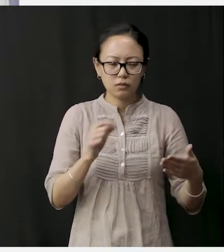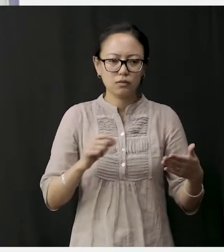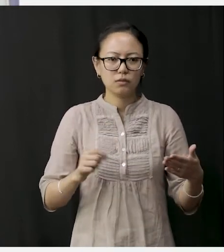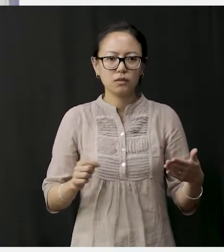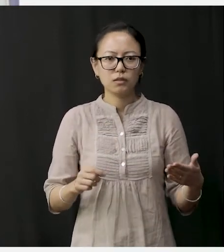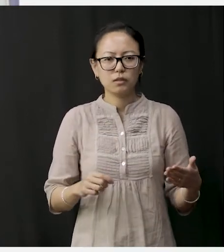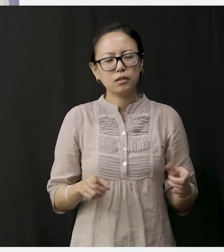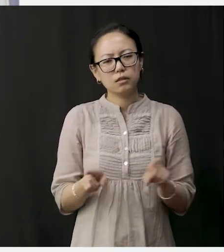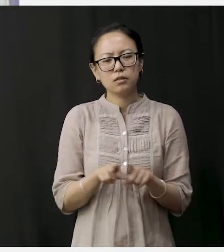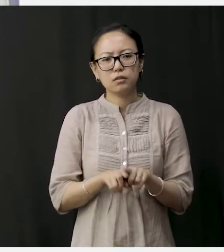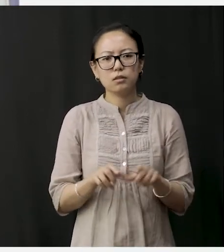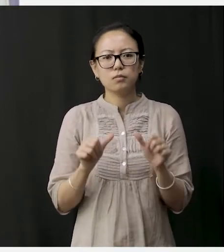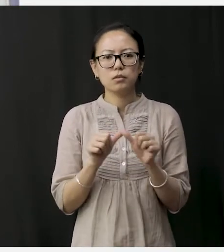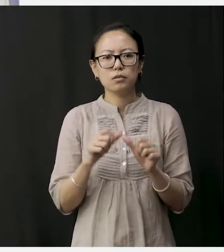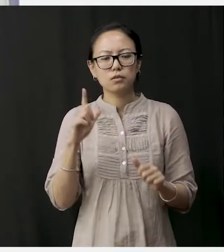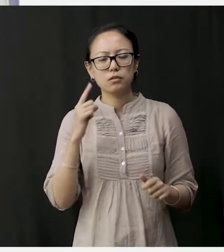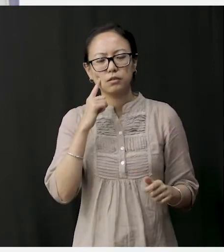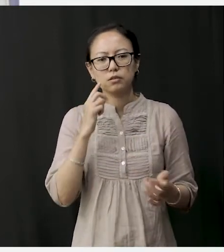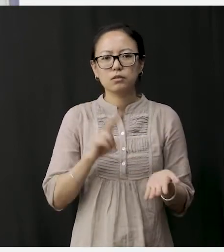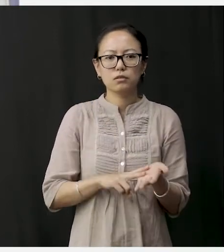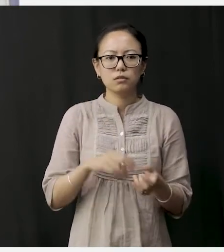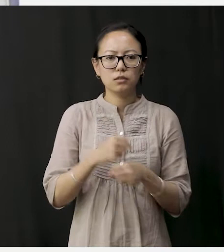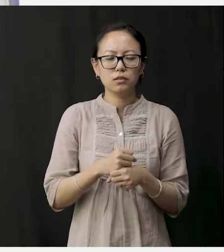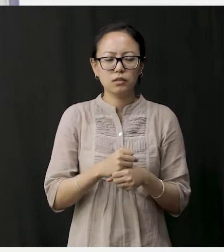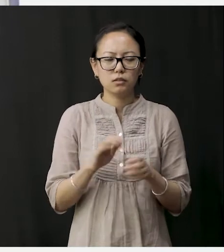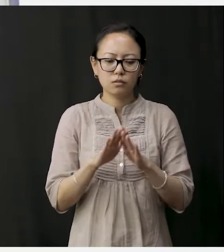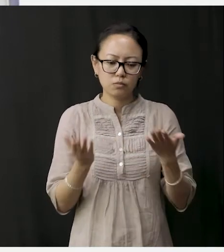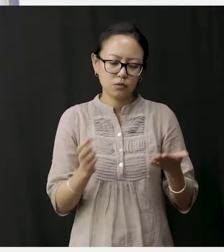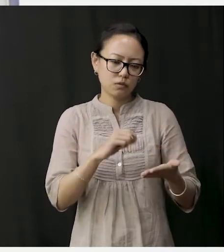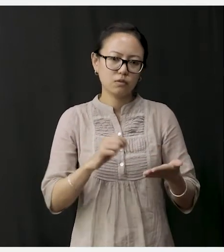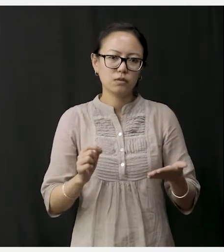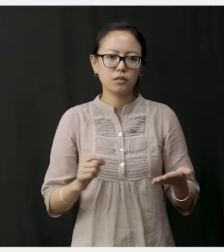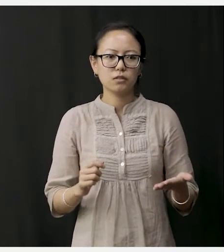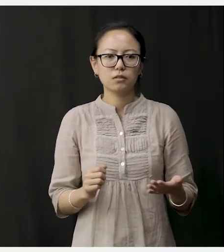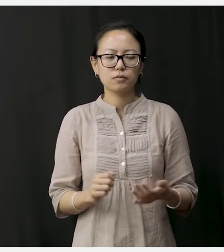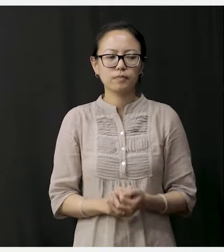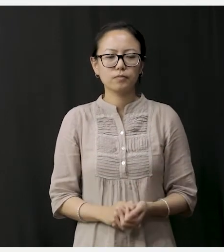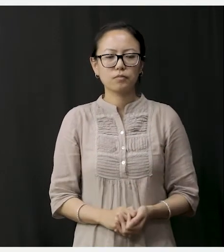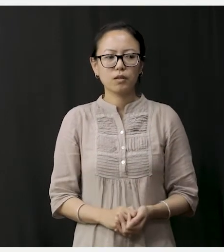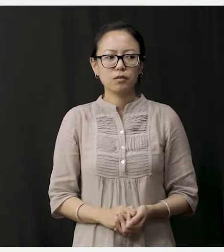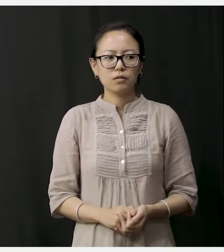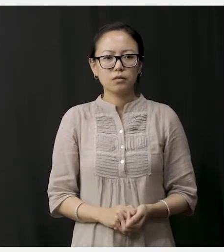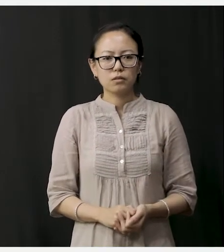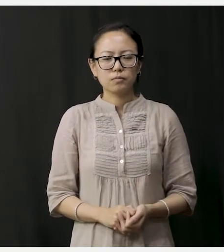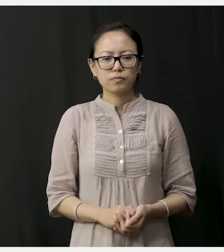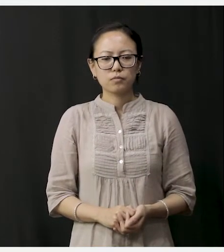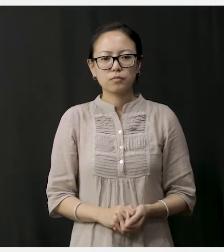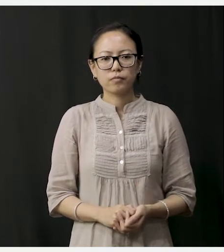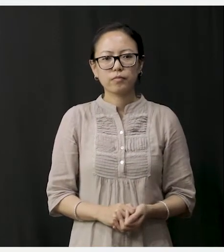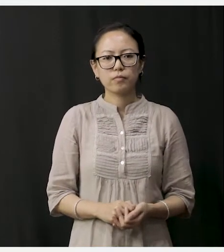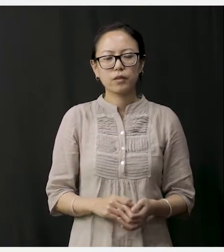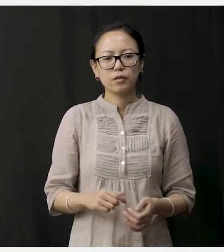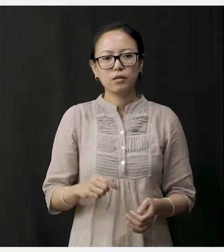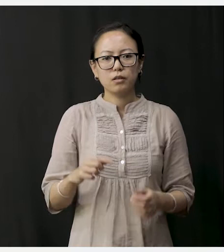a diary. All right. Now you know what is a diary. Let me begin. So this is a boy,